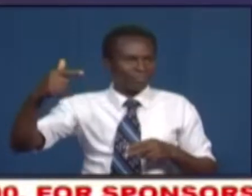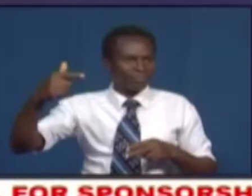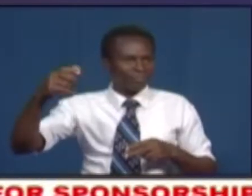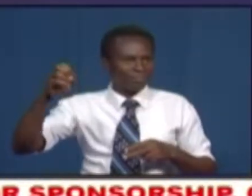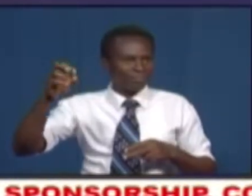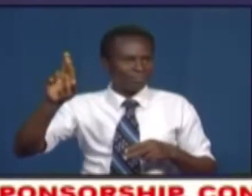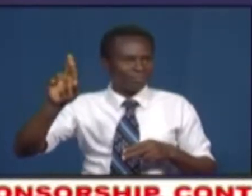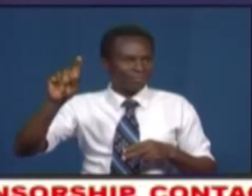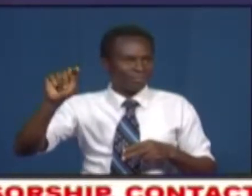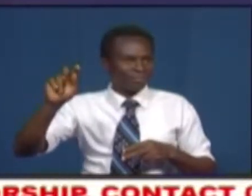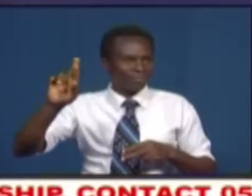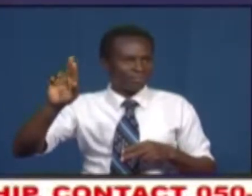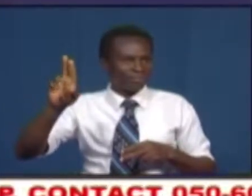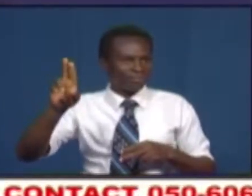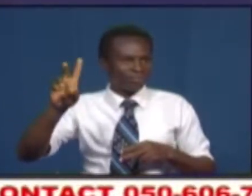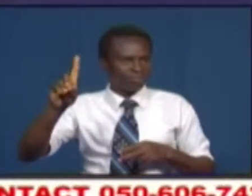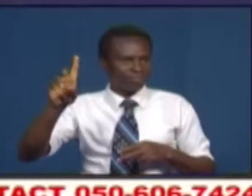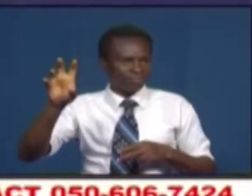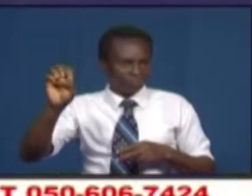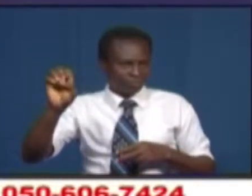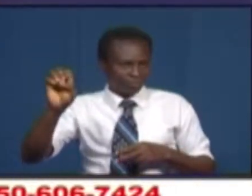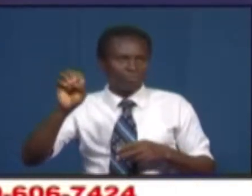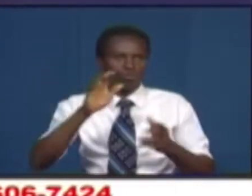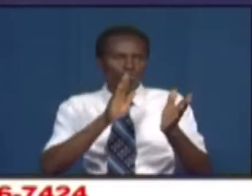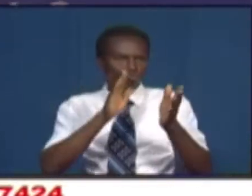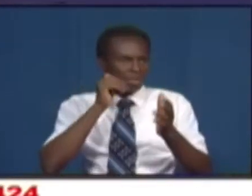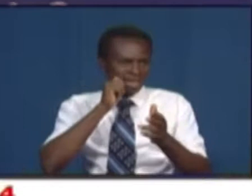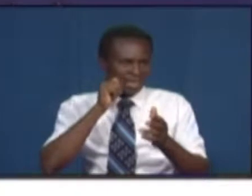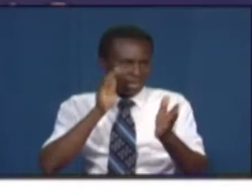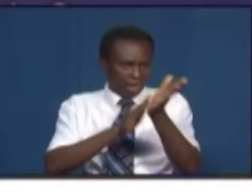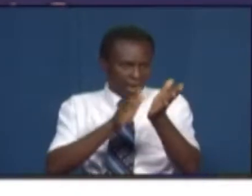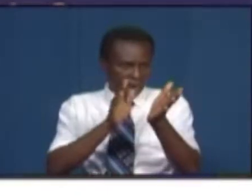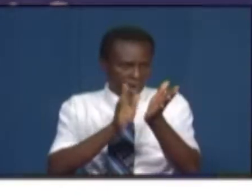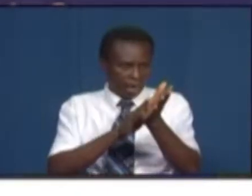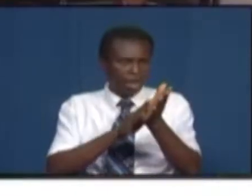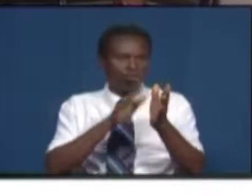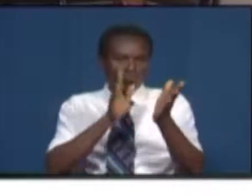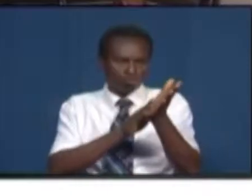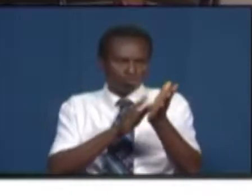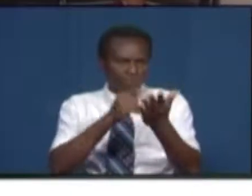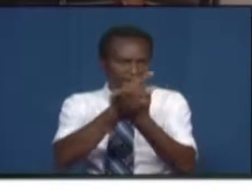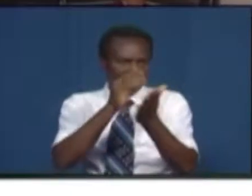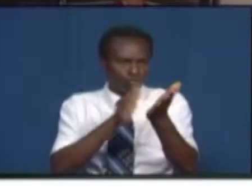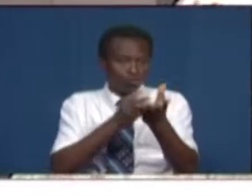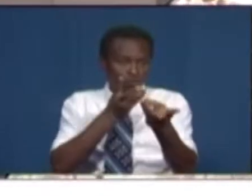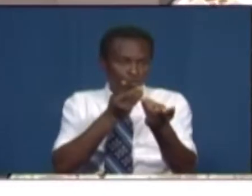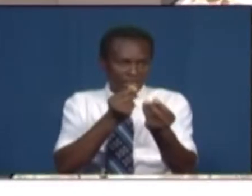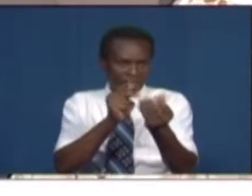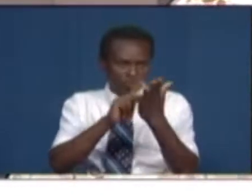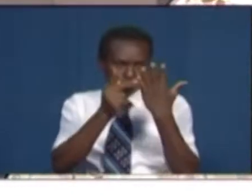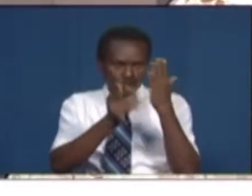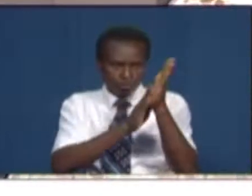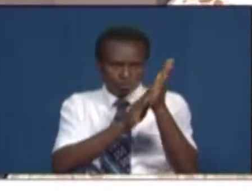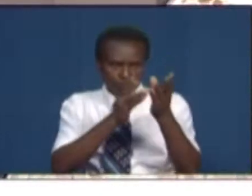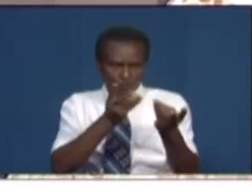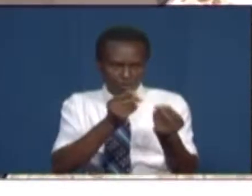the acting national coordinator of the Ghana School Feeding Program under the Ministry of Gender, Children and Social Protection. You're welcome, Mrs. Kwashiga.